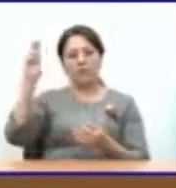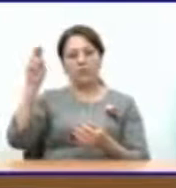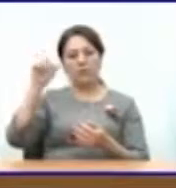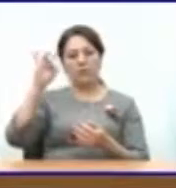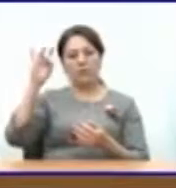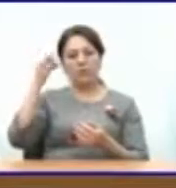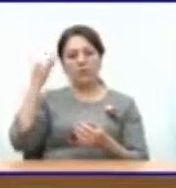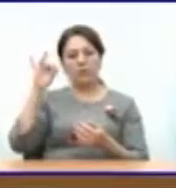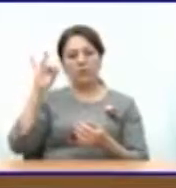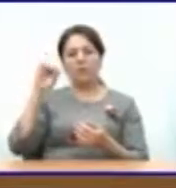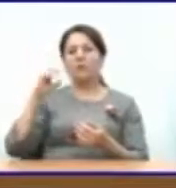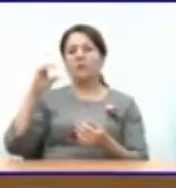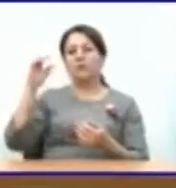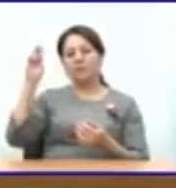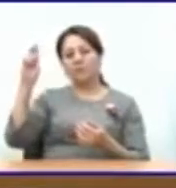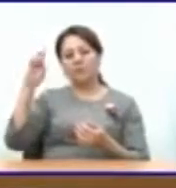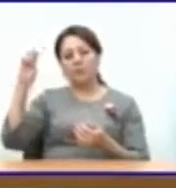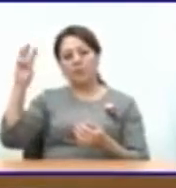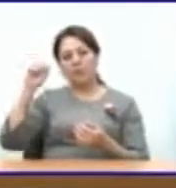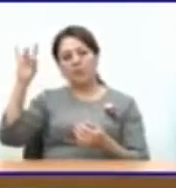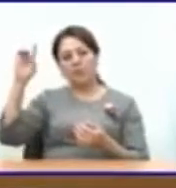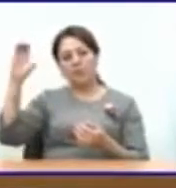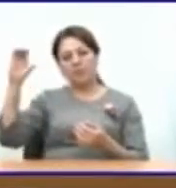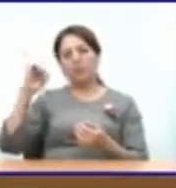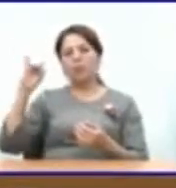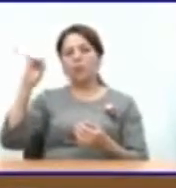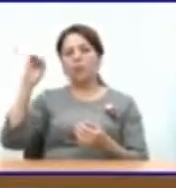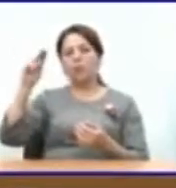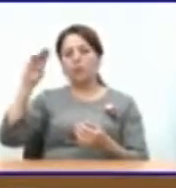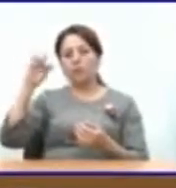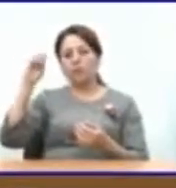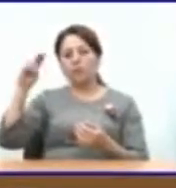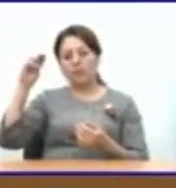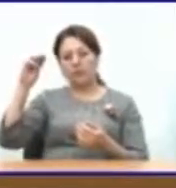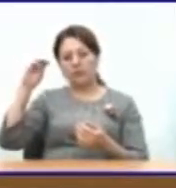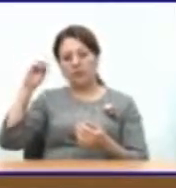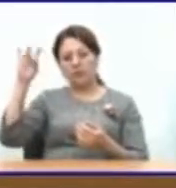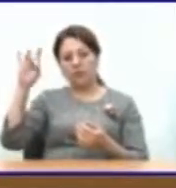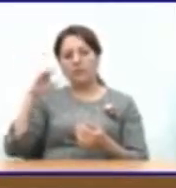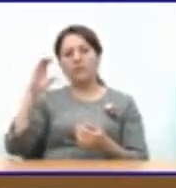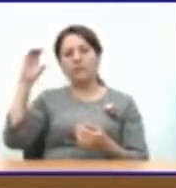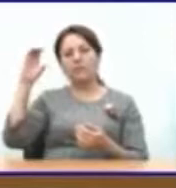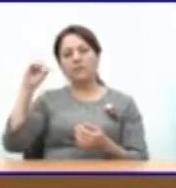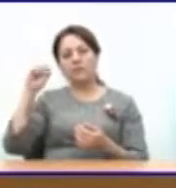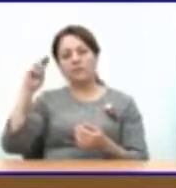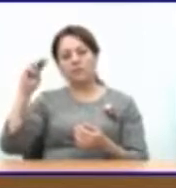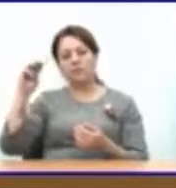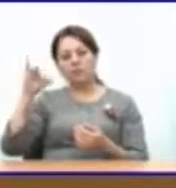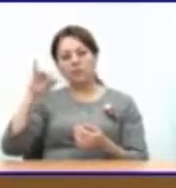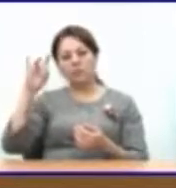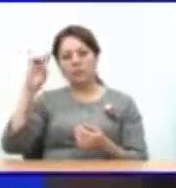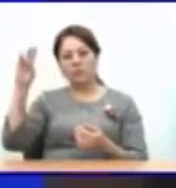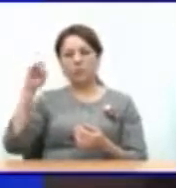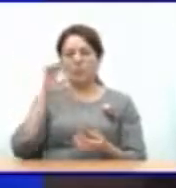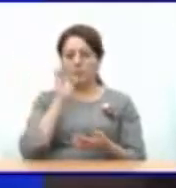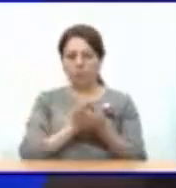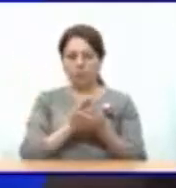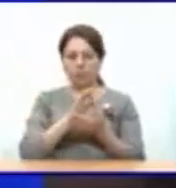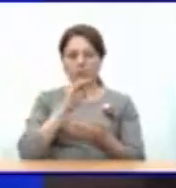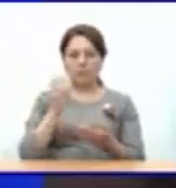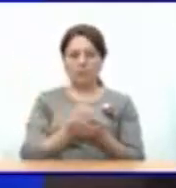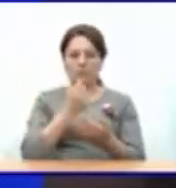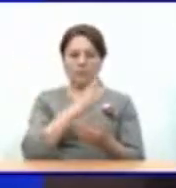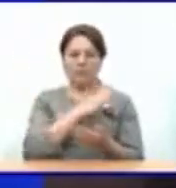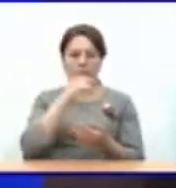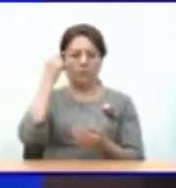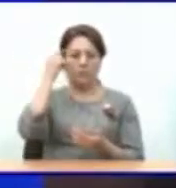javob Mars, C javob Yupiter va D javob Saturn. To'g'ri javobni allaqachon topgan bo'lsangiz